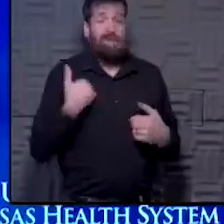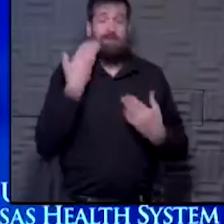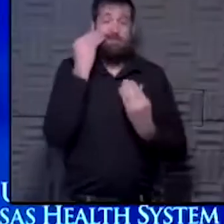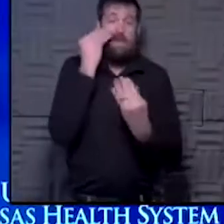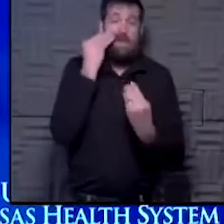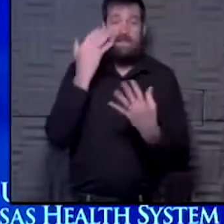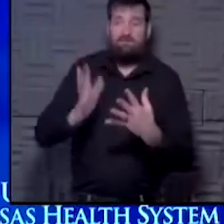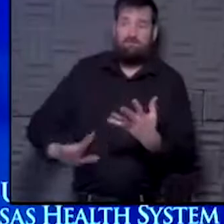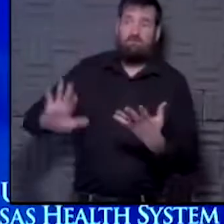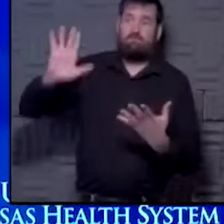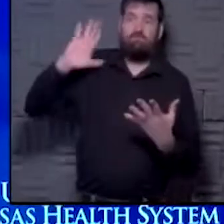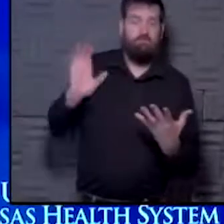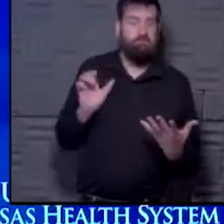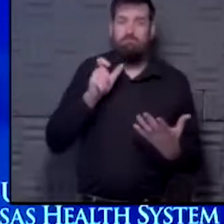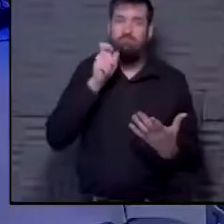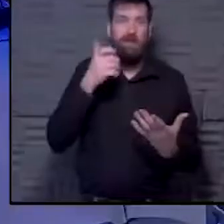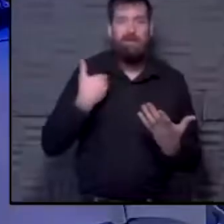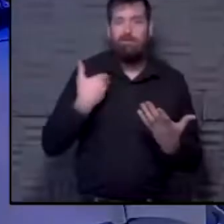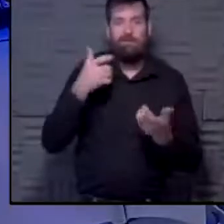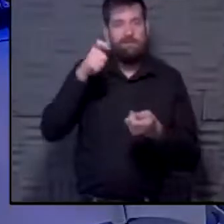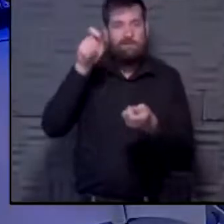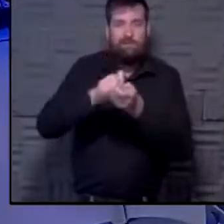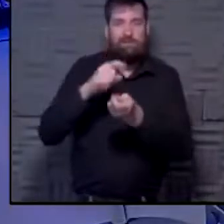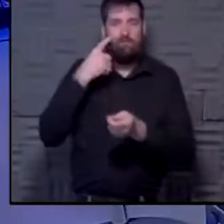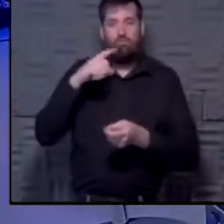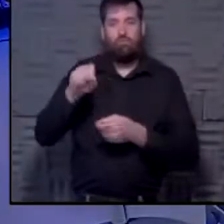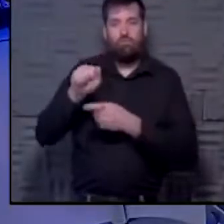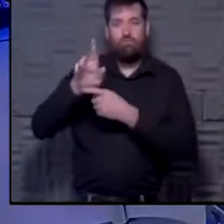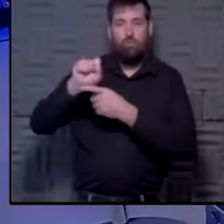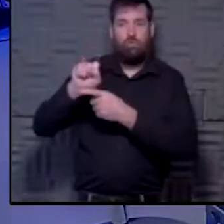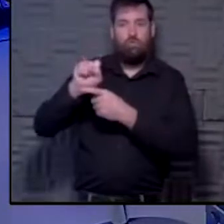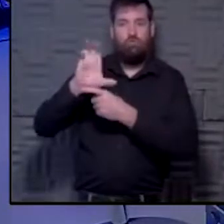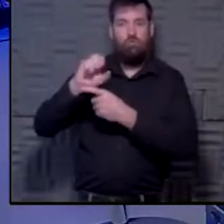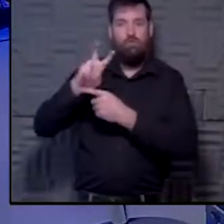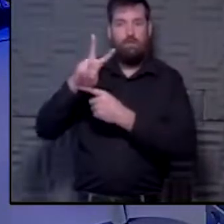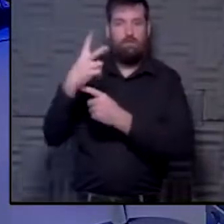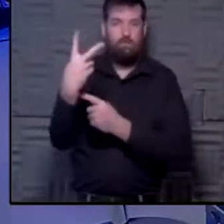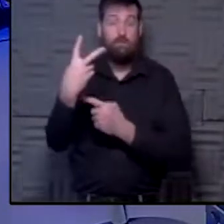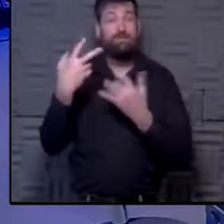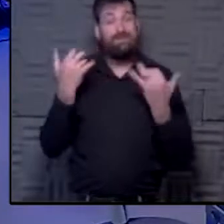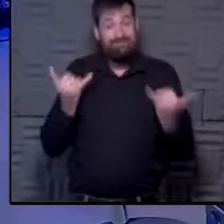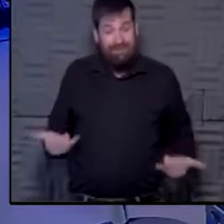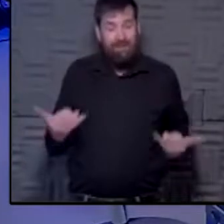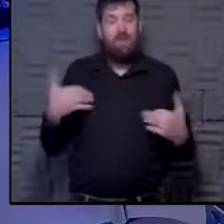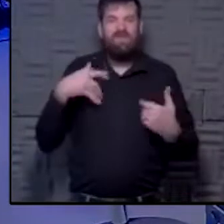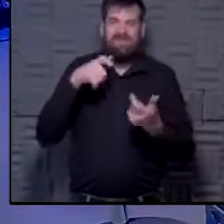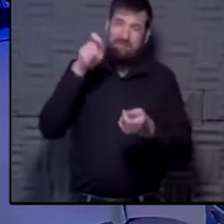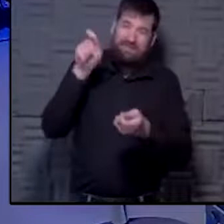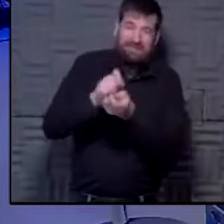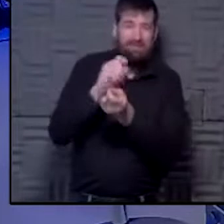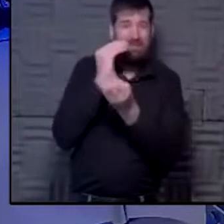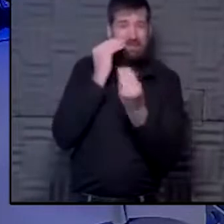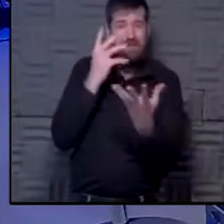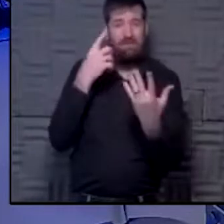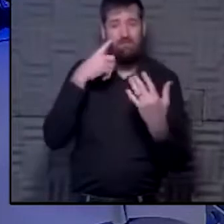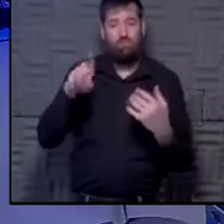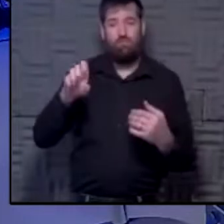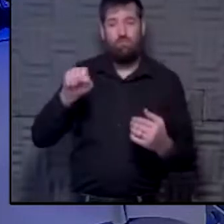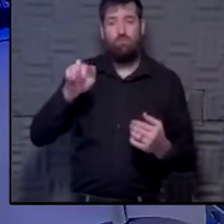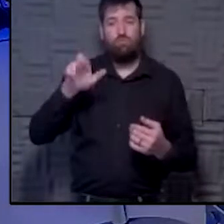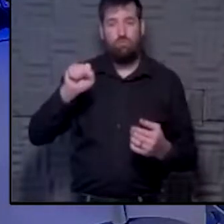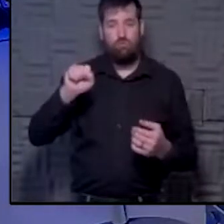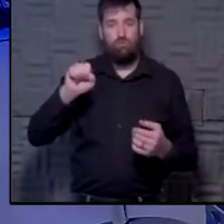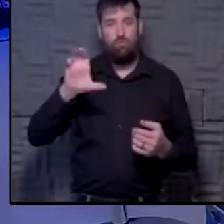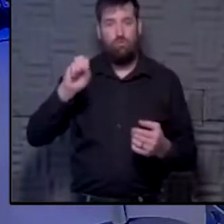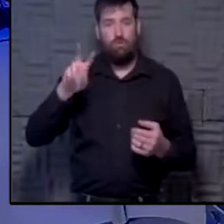Early on we didn't have data specifically for SARS-CoV-2 and COVID-19. We actually have specific data for SARS-CoV-2 now